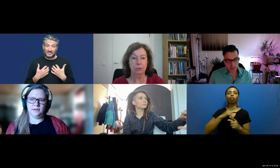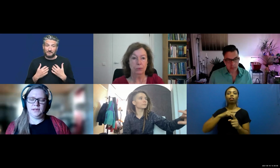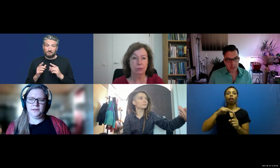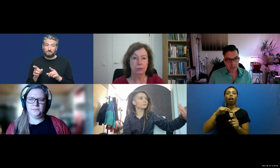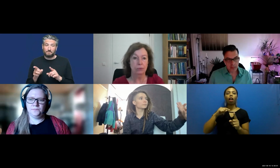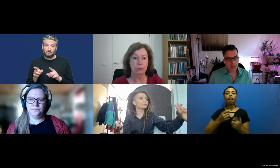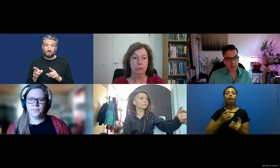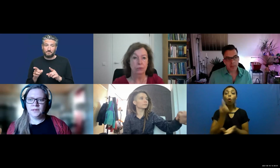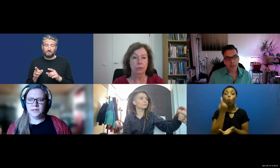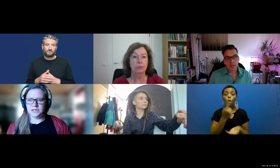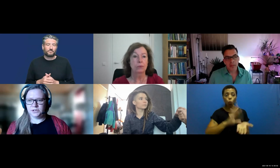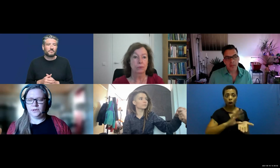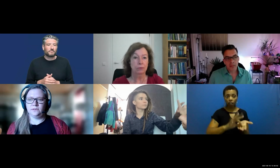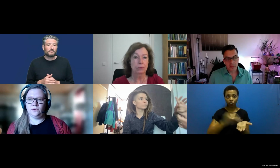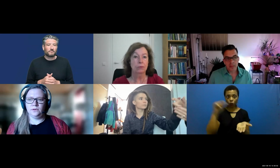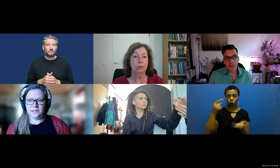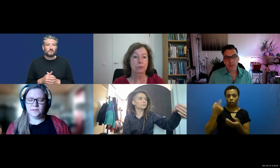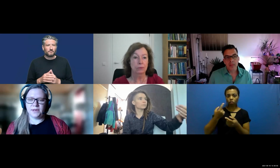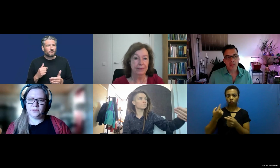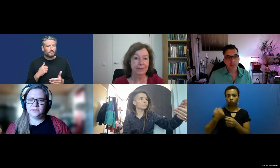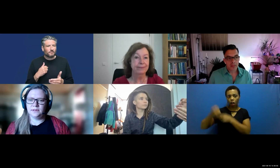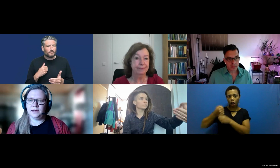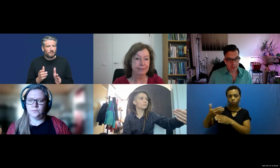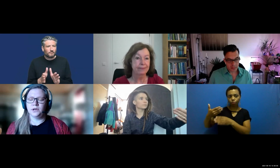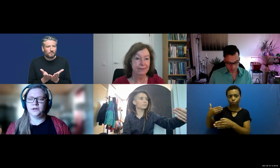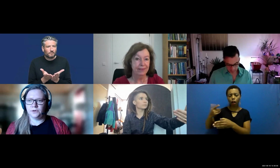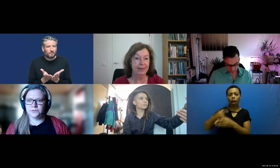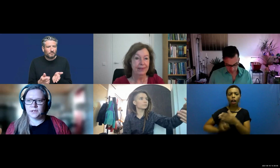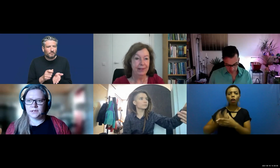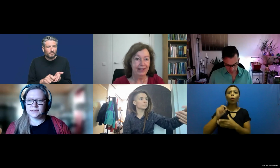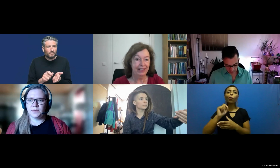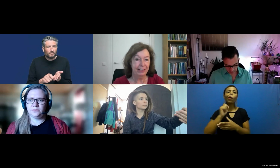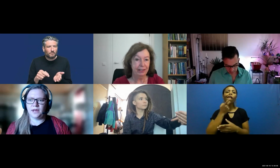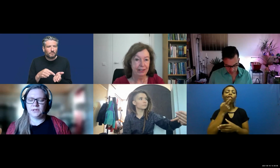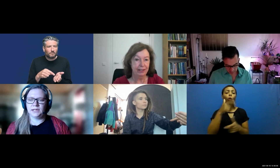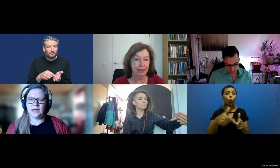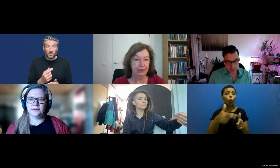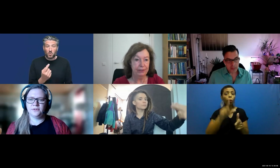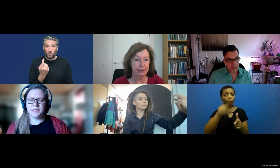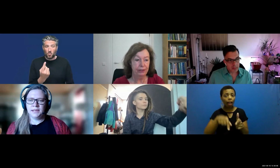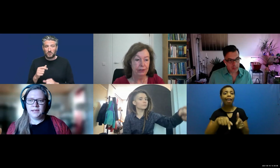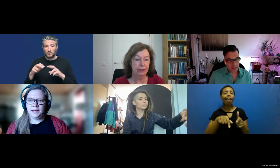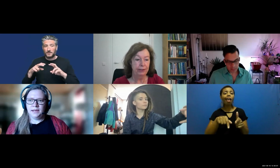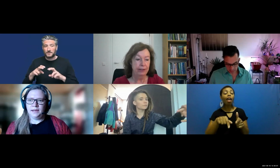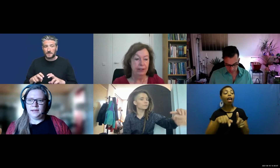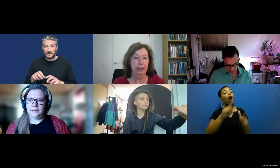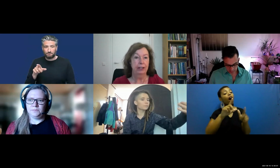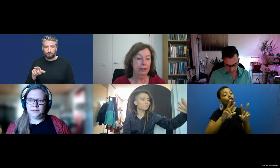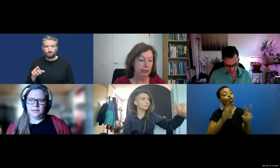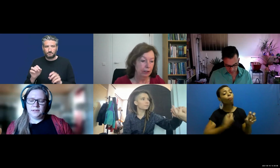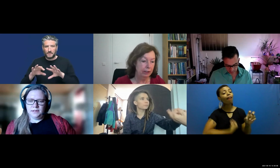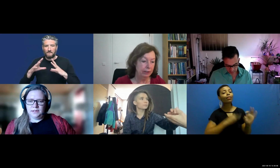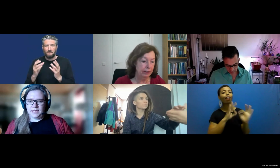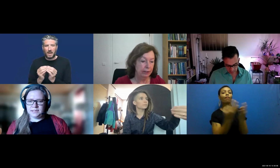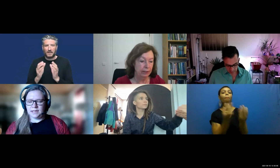Frontiers issue is about one of those studies about family life.